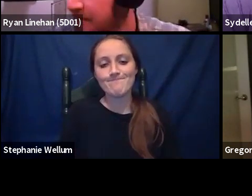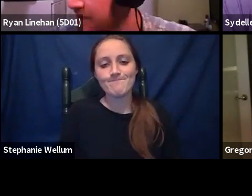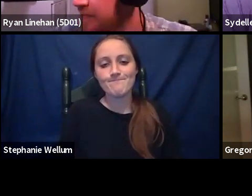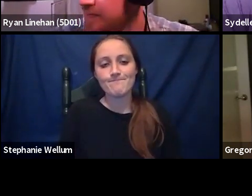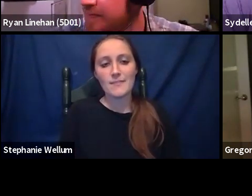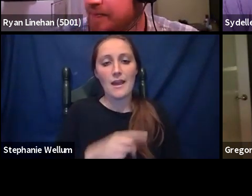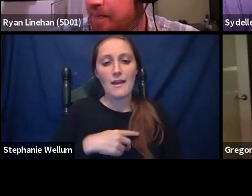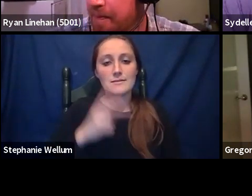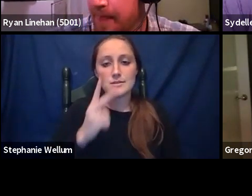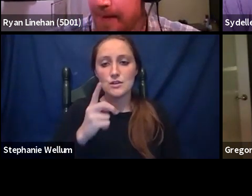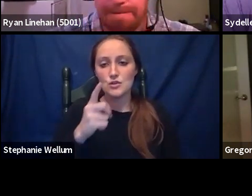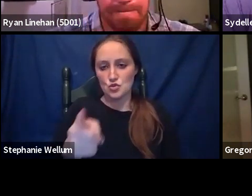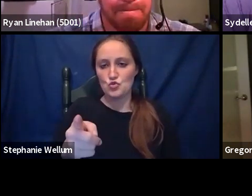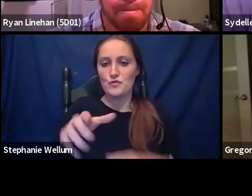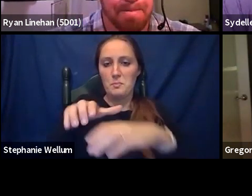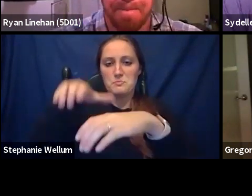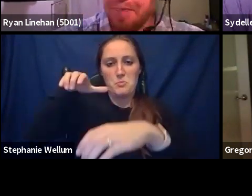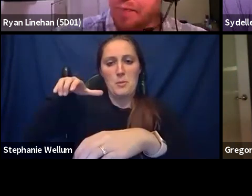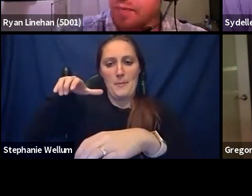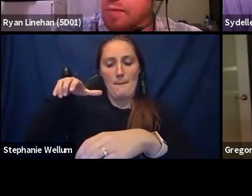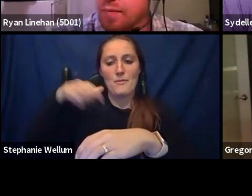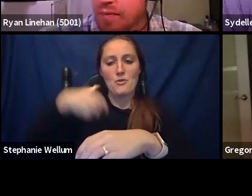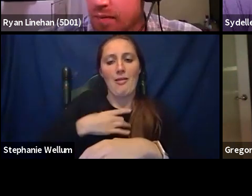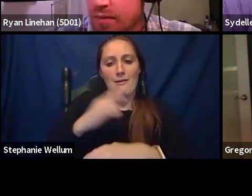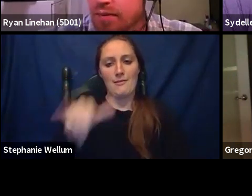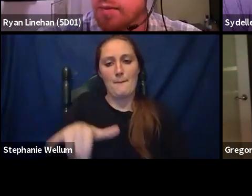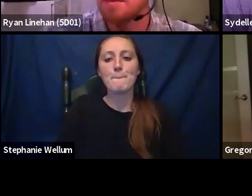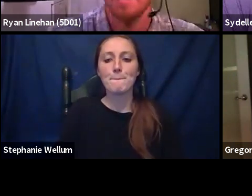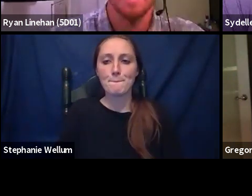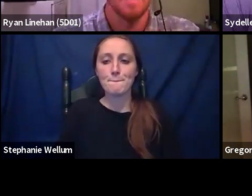that you did step it back. So I do like that.